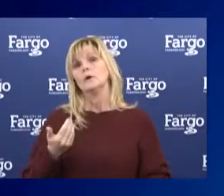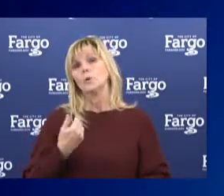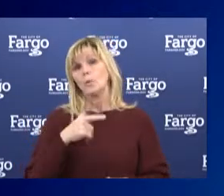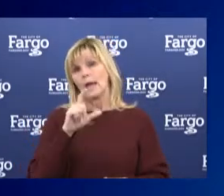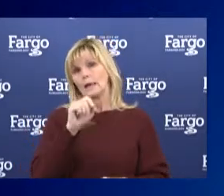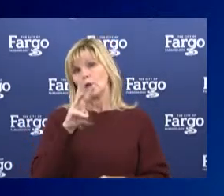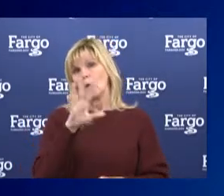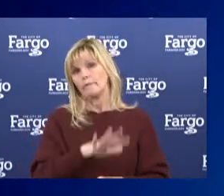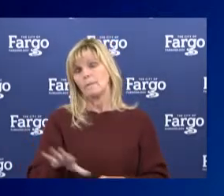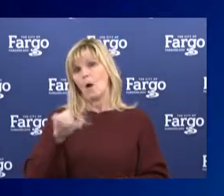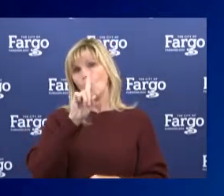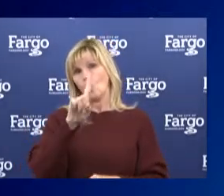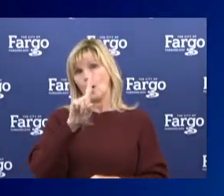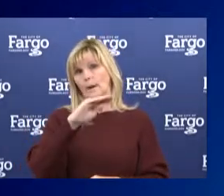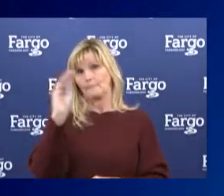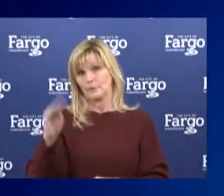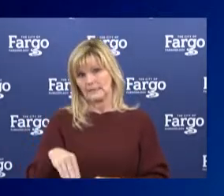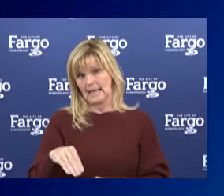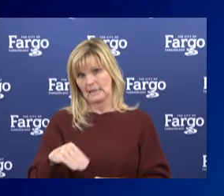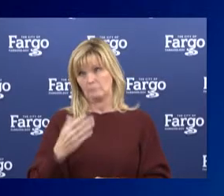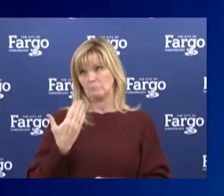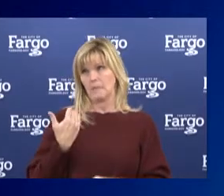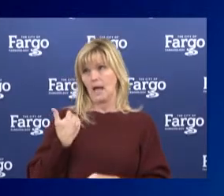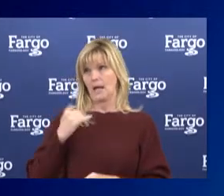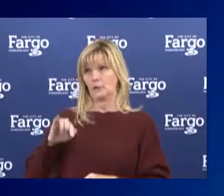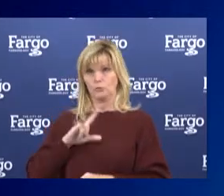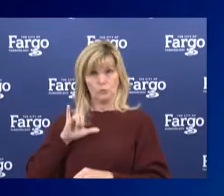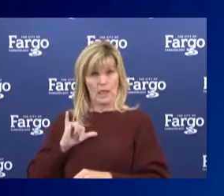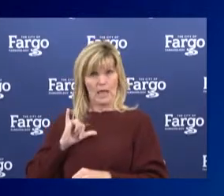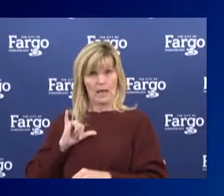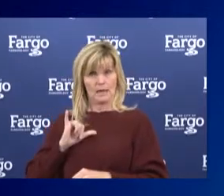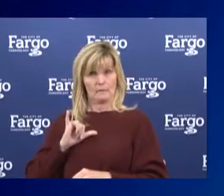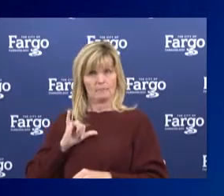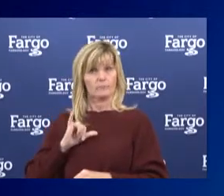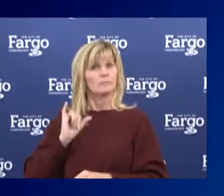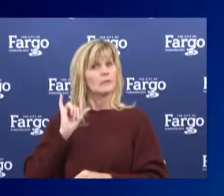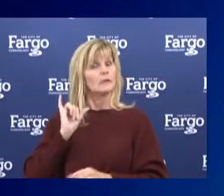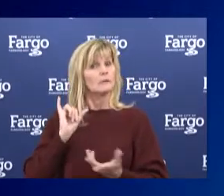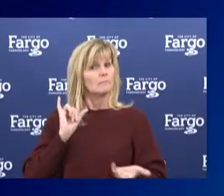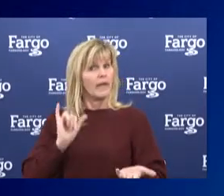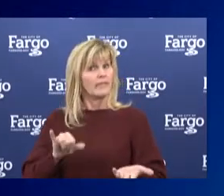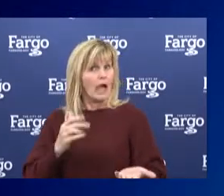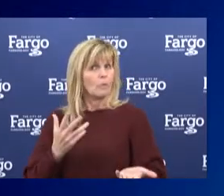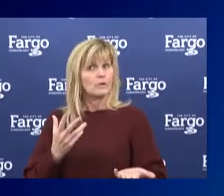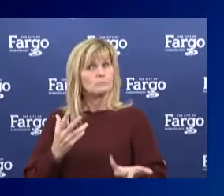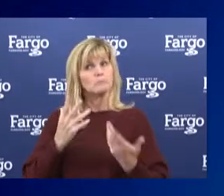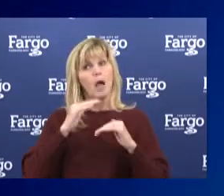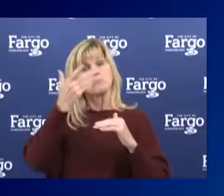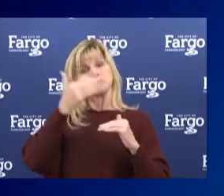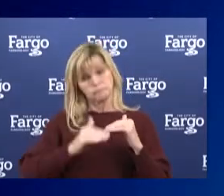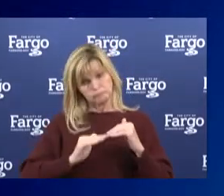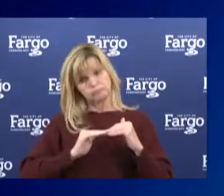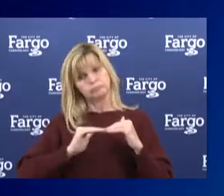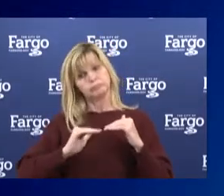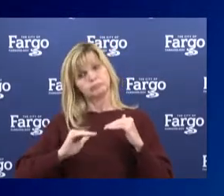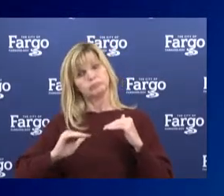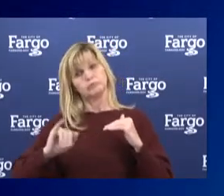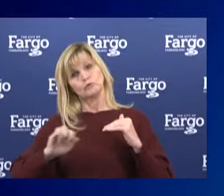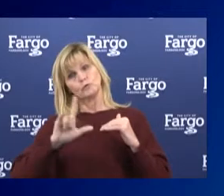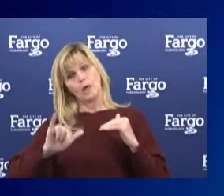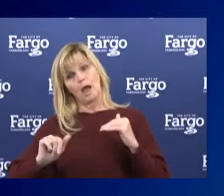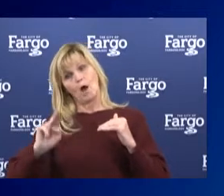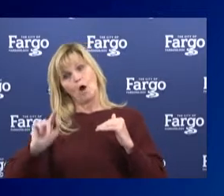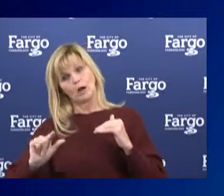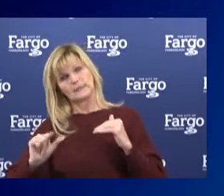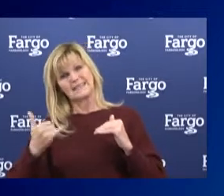around 1% back in July. And that was fairly flat through July and August, but